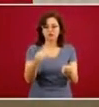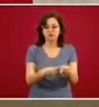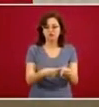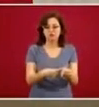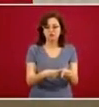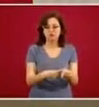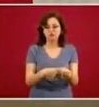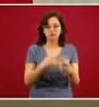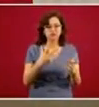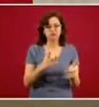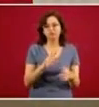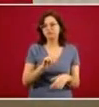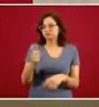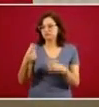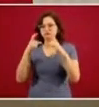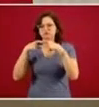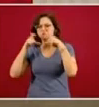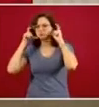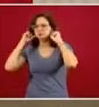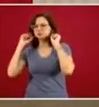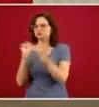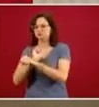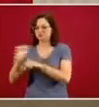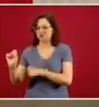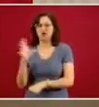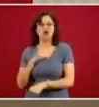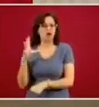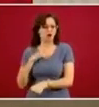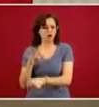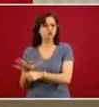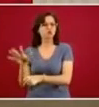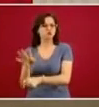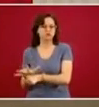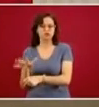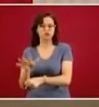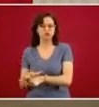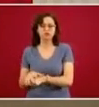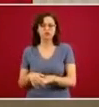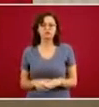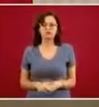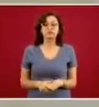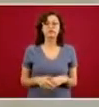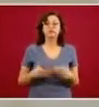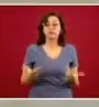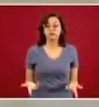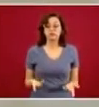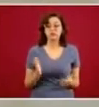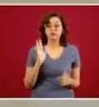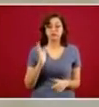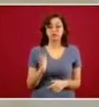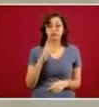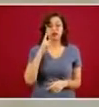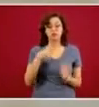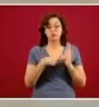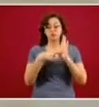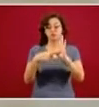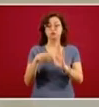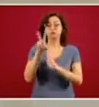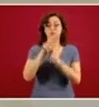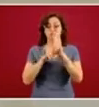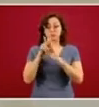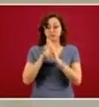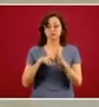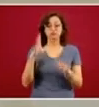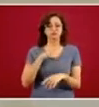We have specific areas that we're still experiencing a lack of supplies, but there are very specific concrete areas. Most of